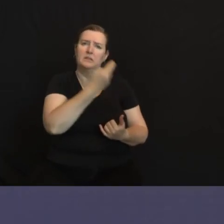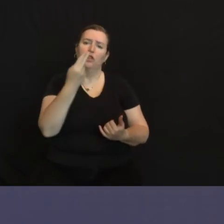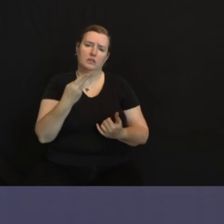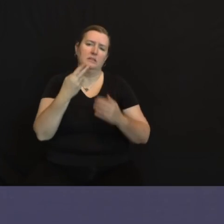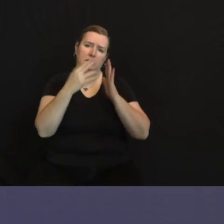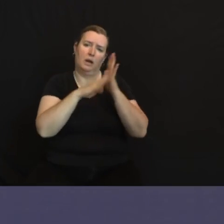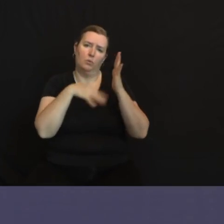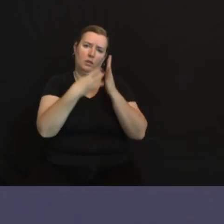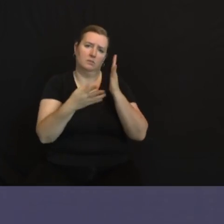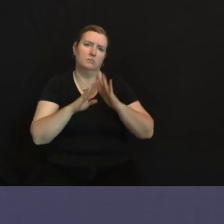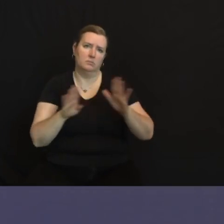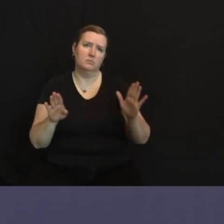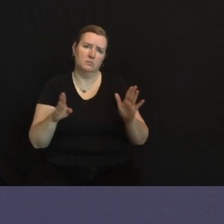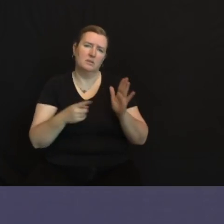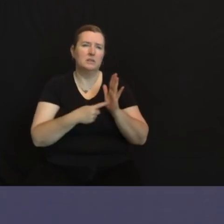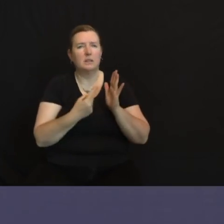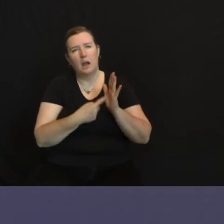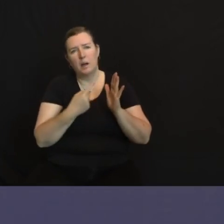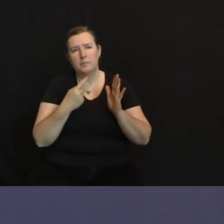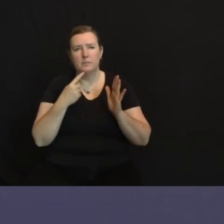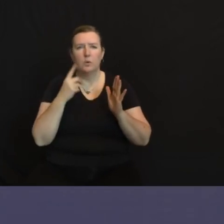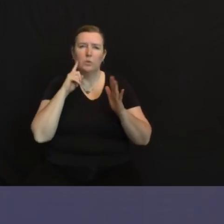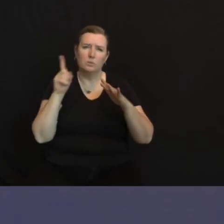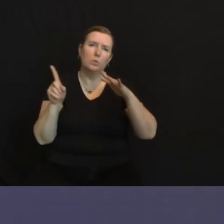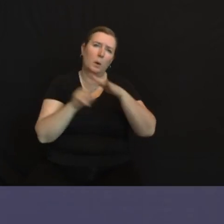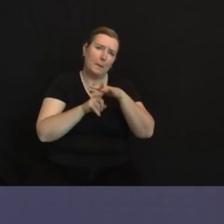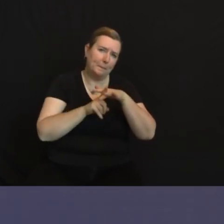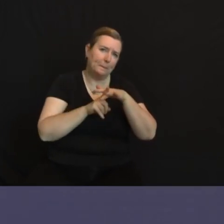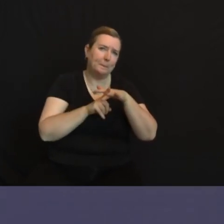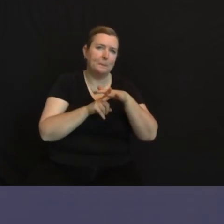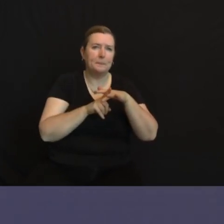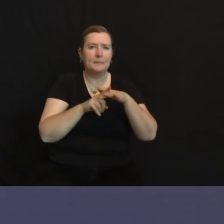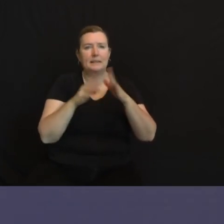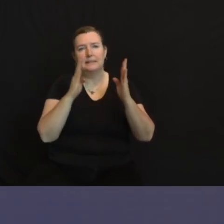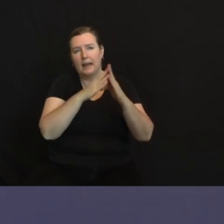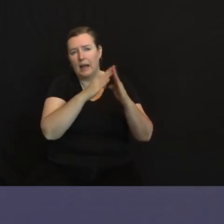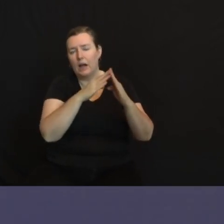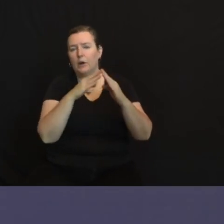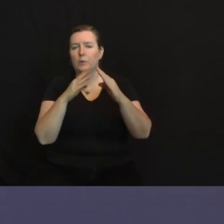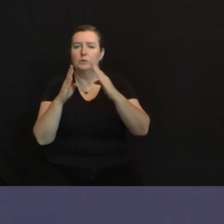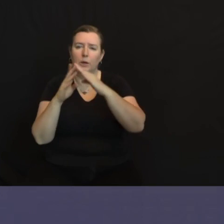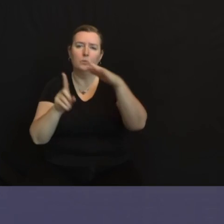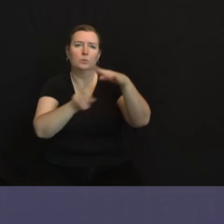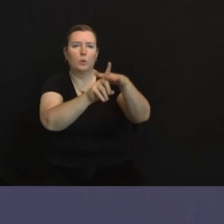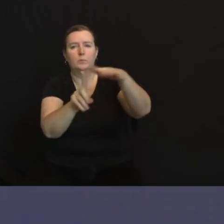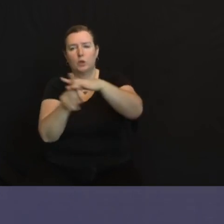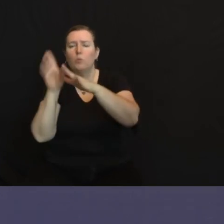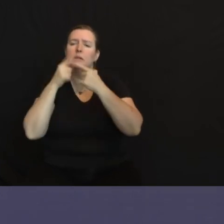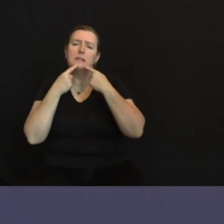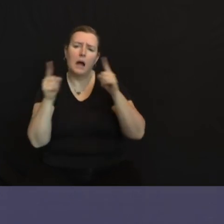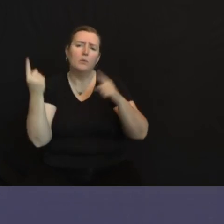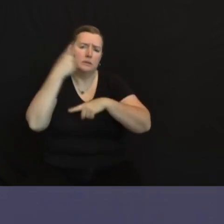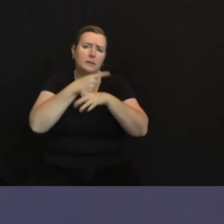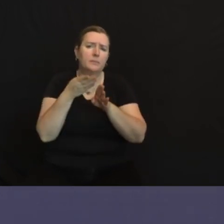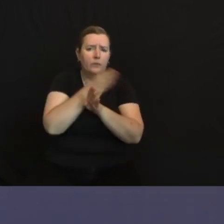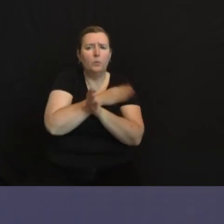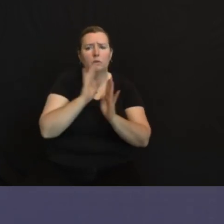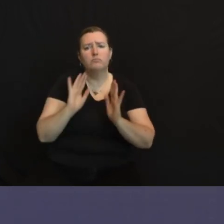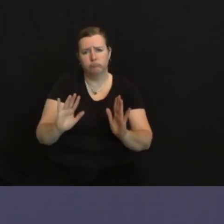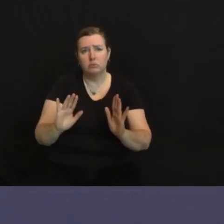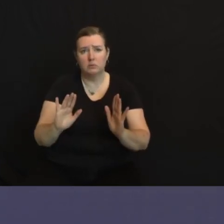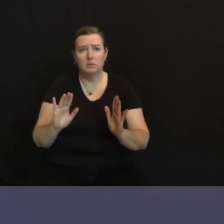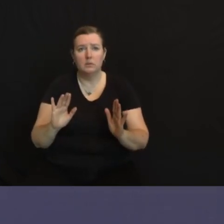to time. I know I've got to ask the governor tonight. I think we've got an announcement we're going to make someplace tomorrow. But we'll be live back